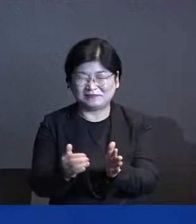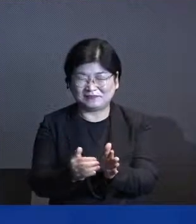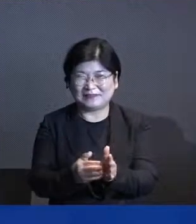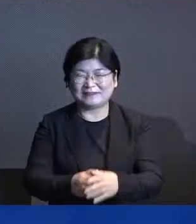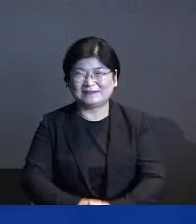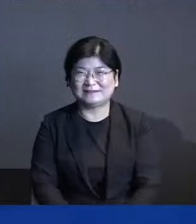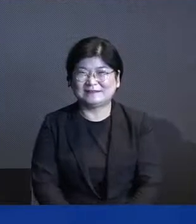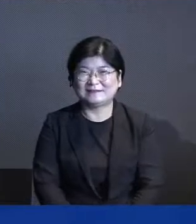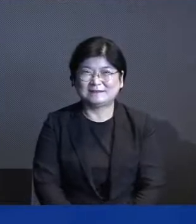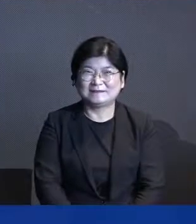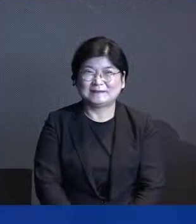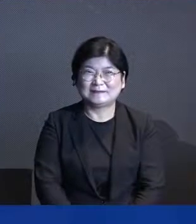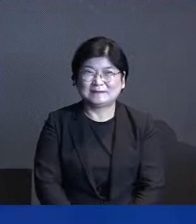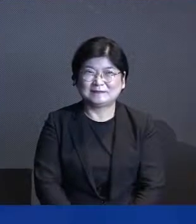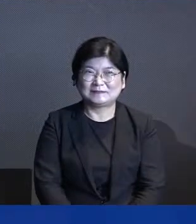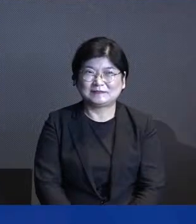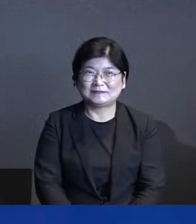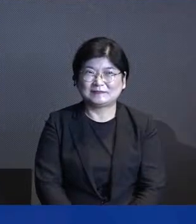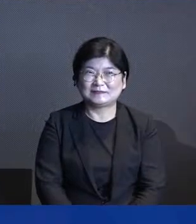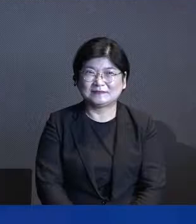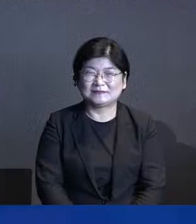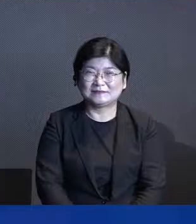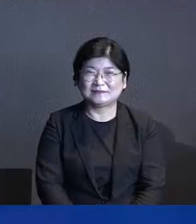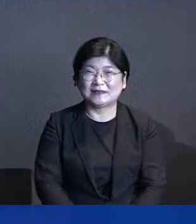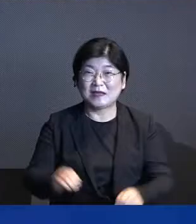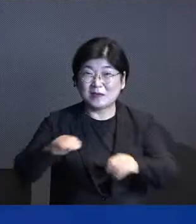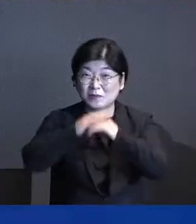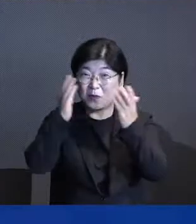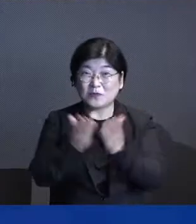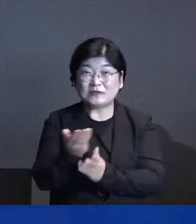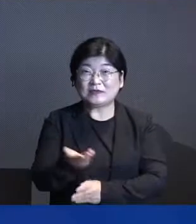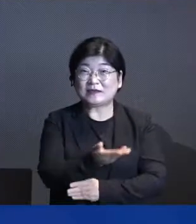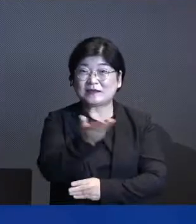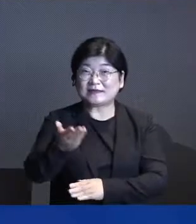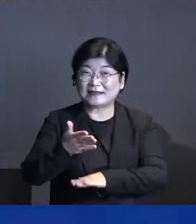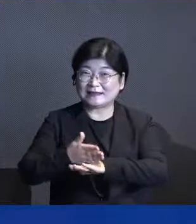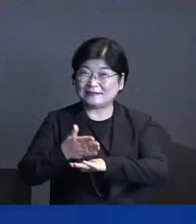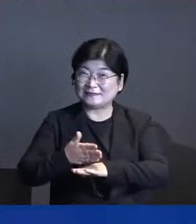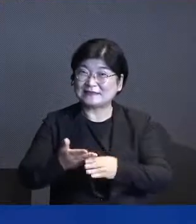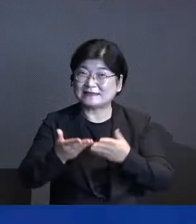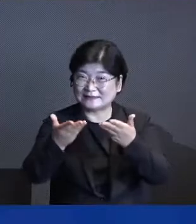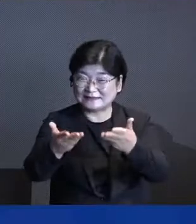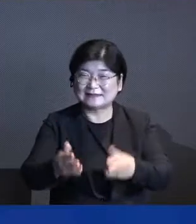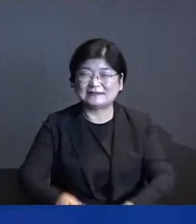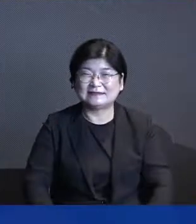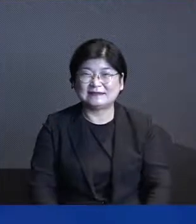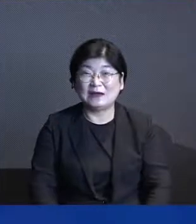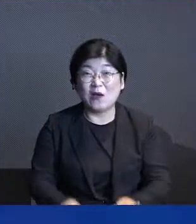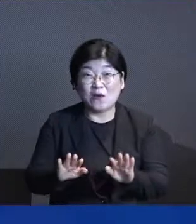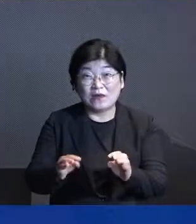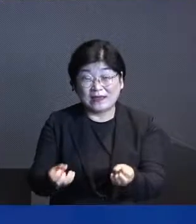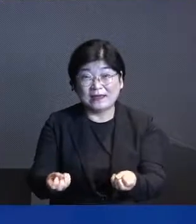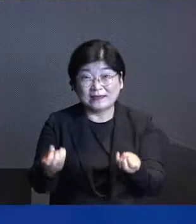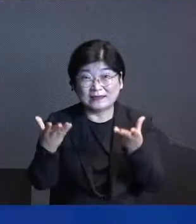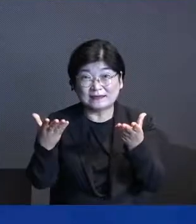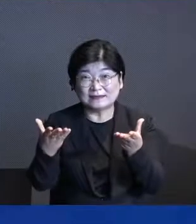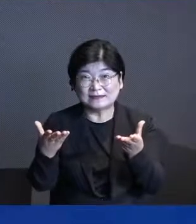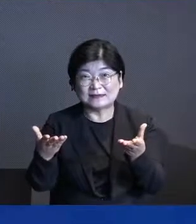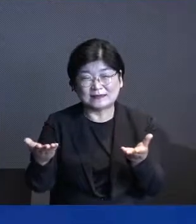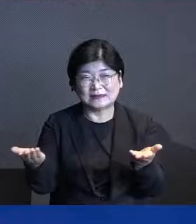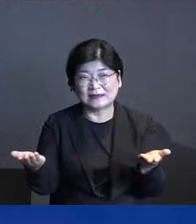I thank all for this occasion, and especially I thank for